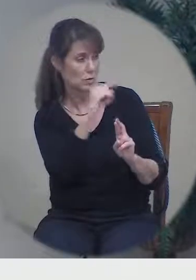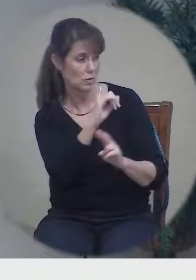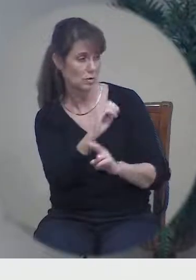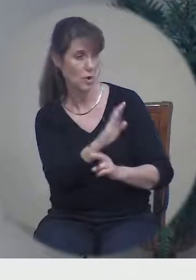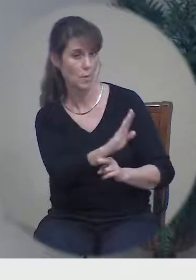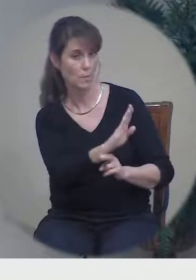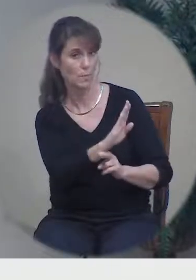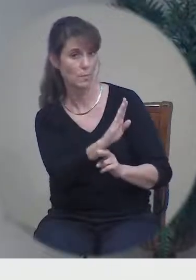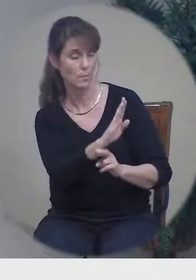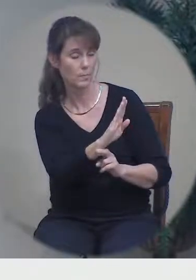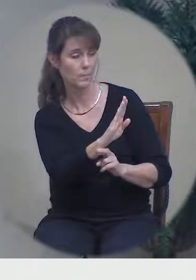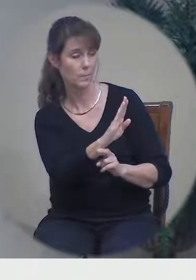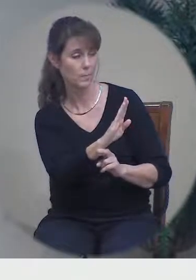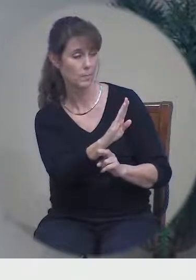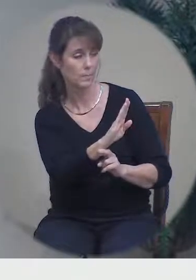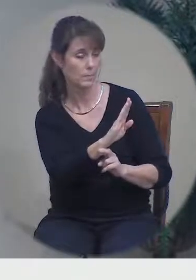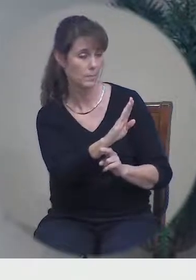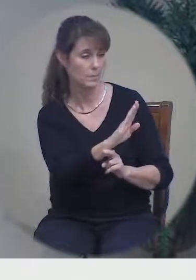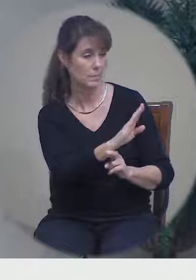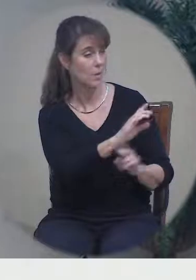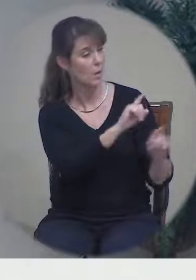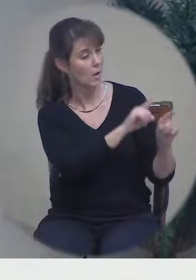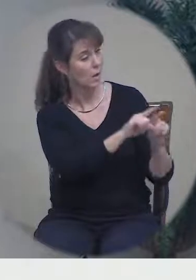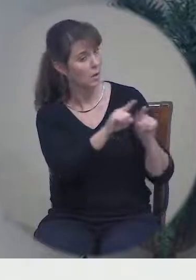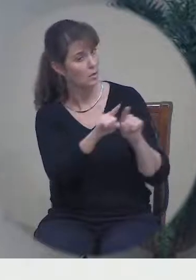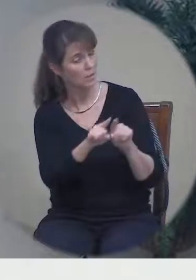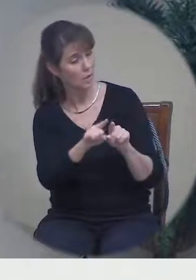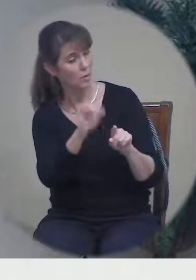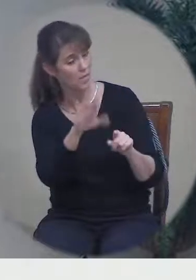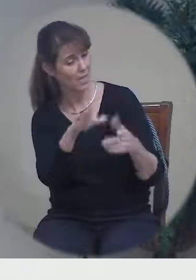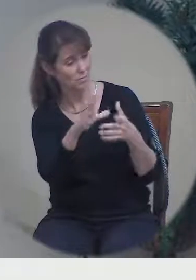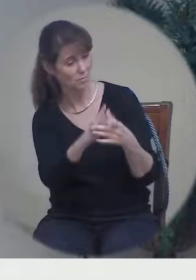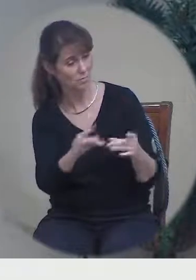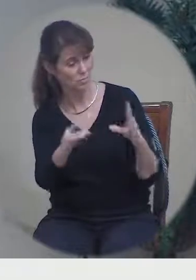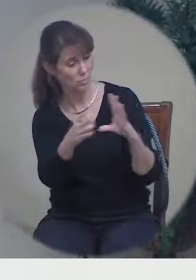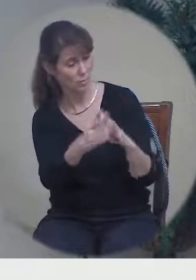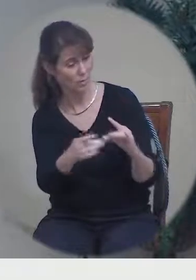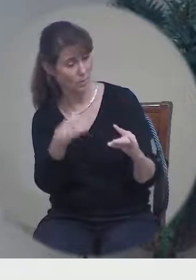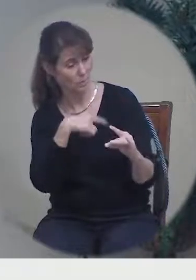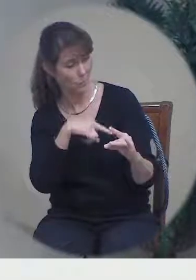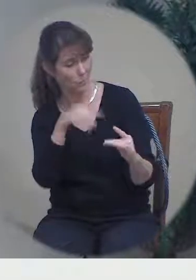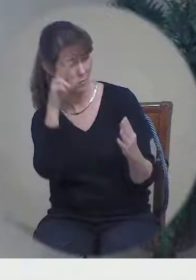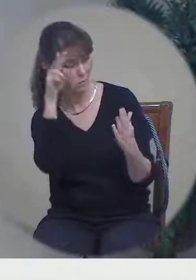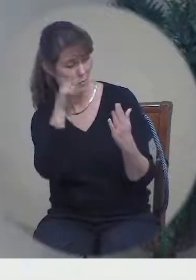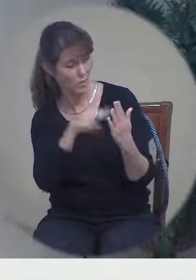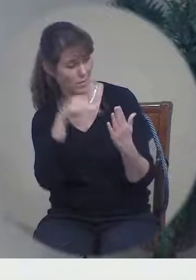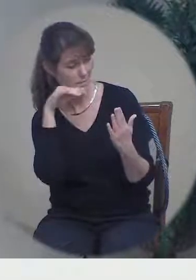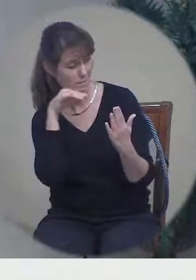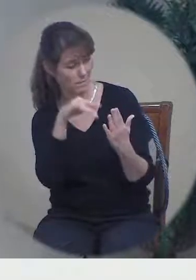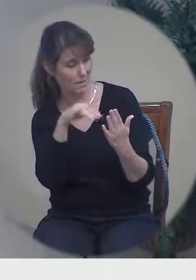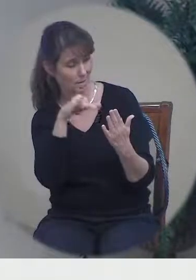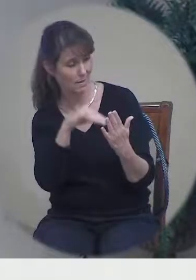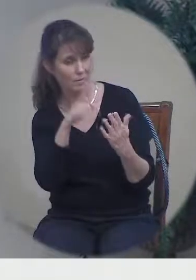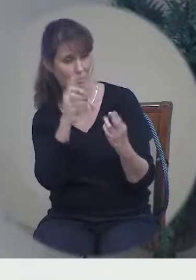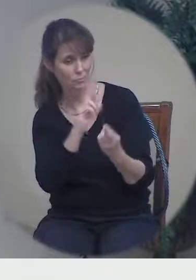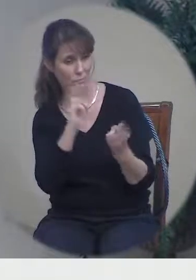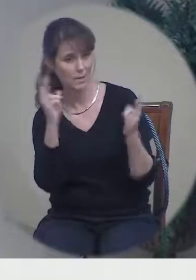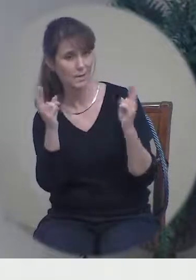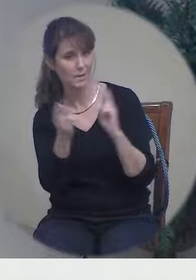But this may be redemptive for us. The story is told for our sake, that we can get